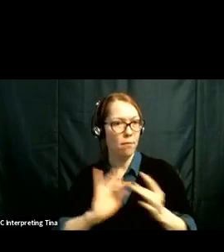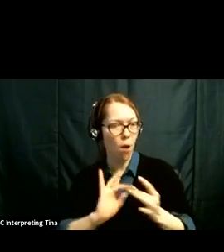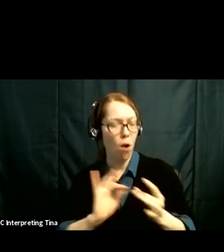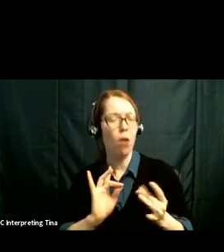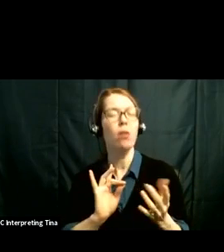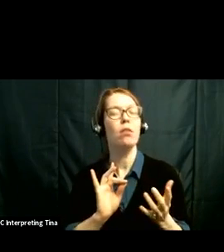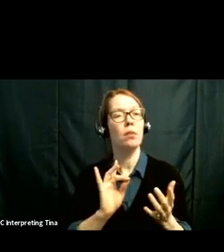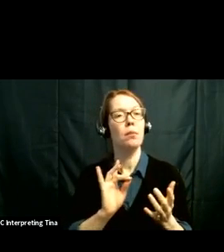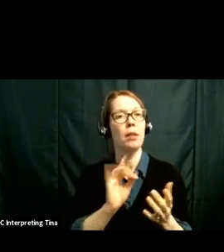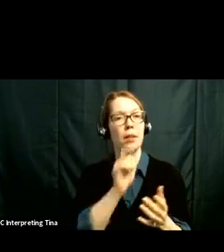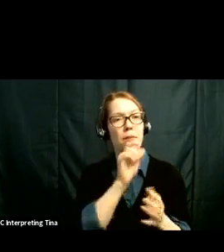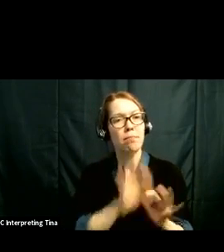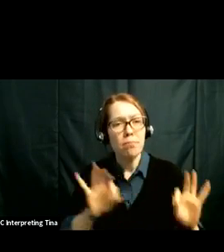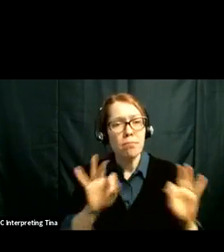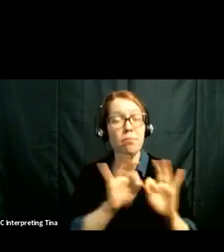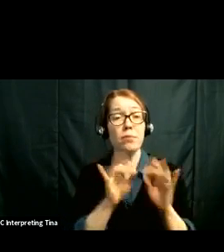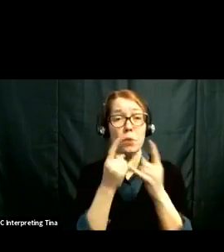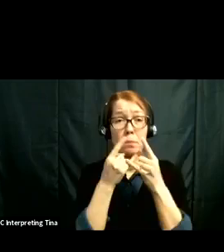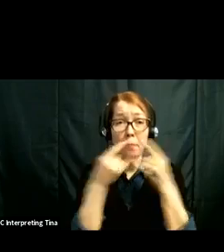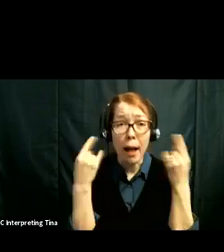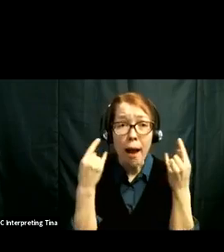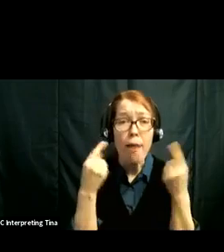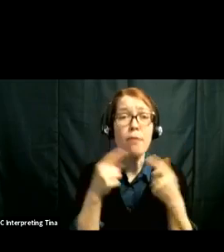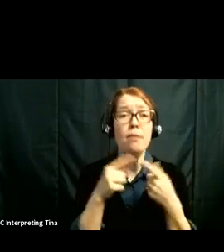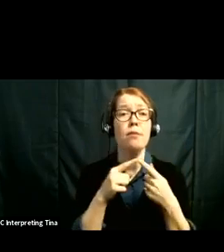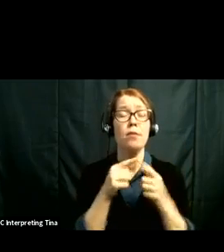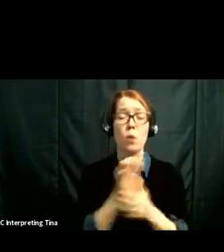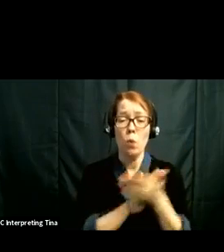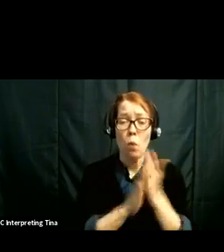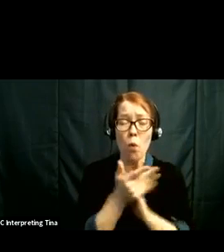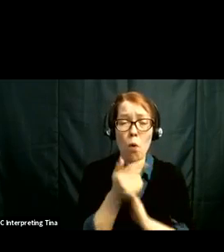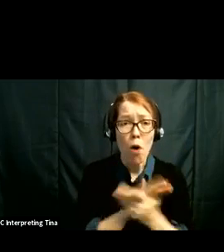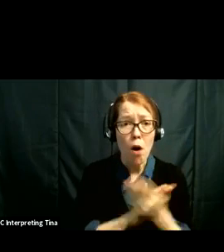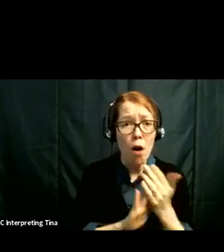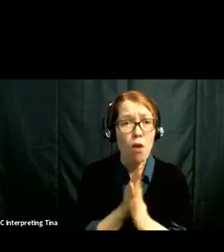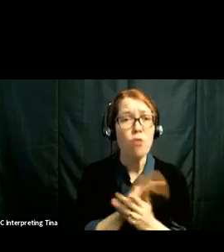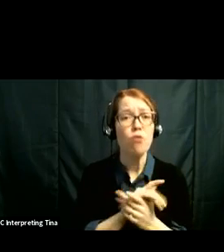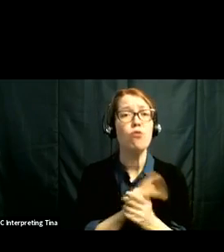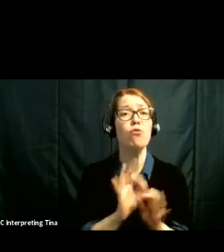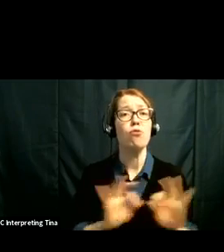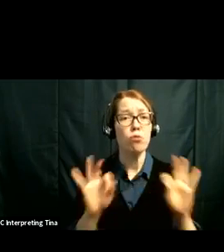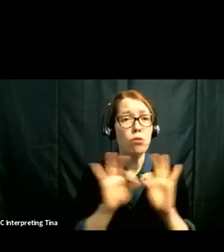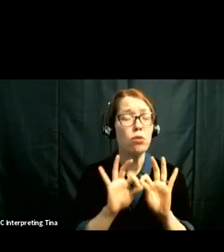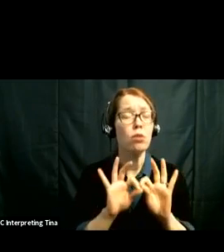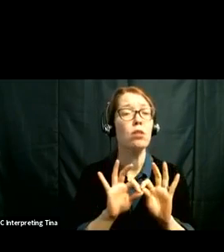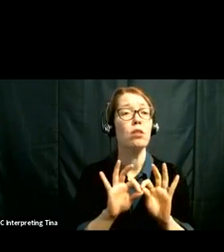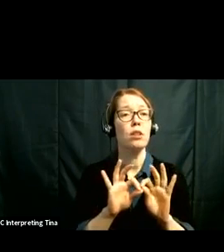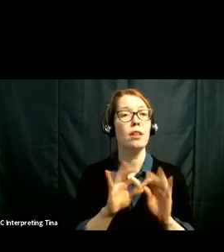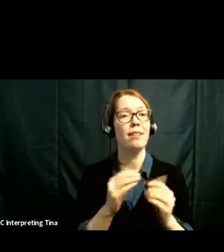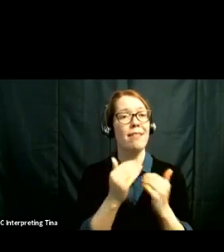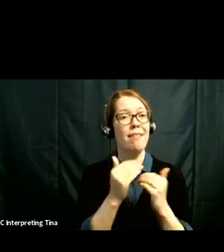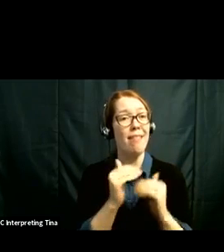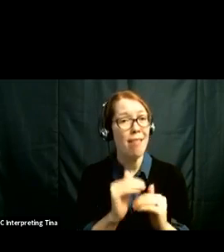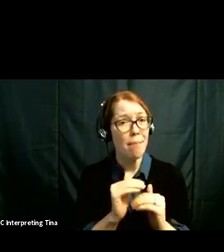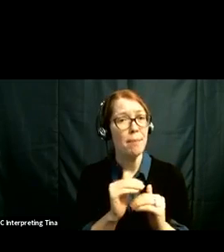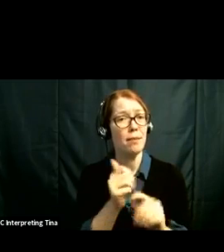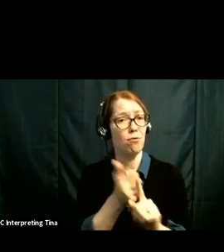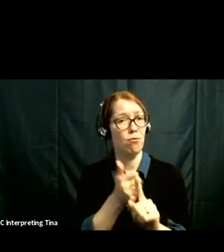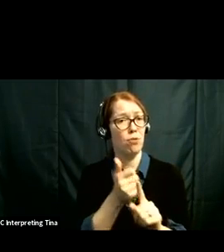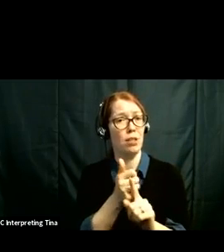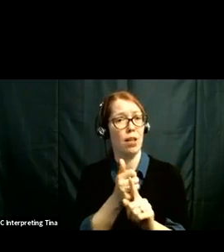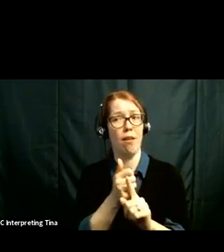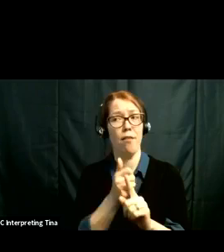make sure that you're masking, you're washing your hands, you're limiting exposure,